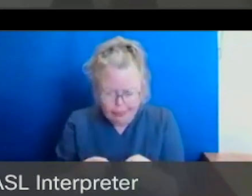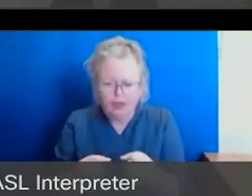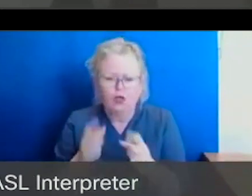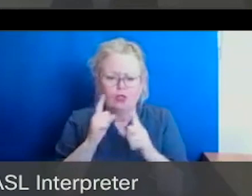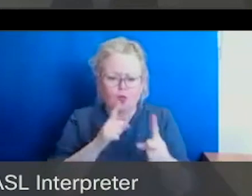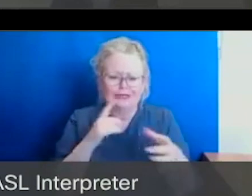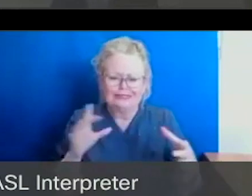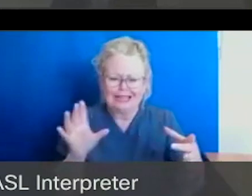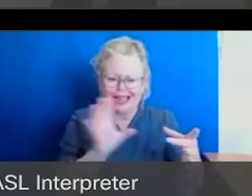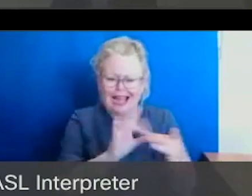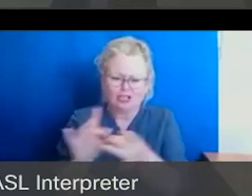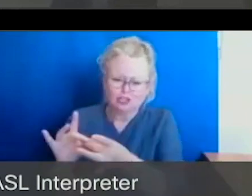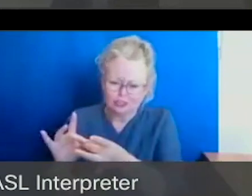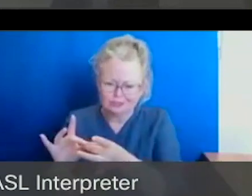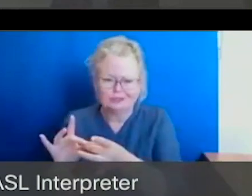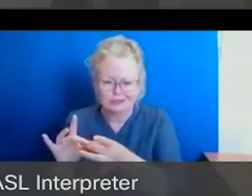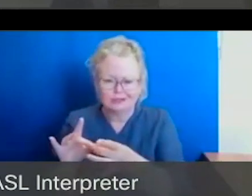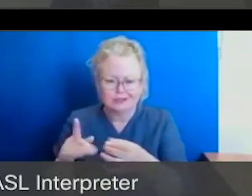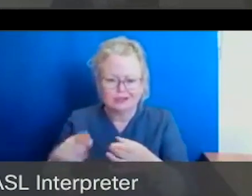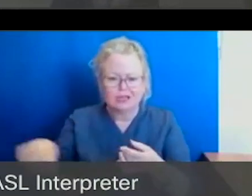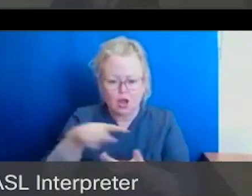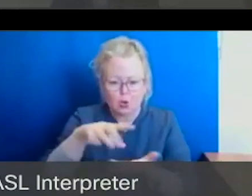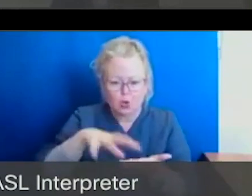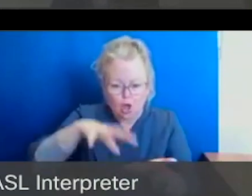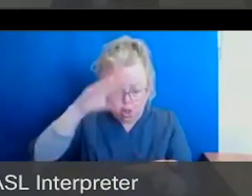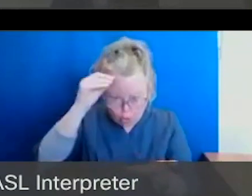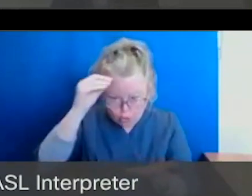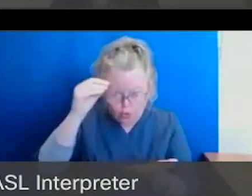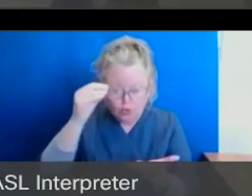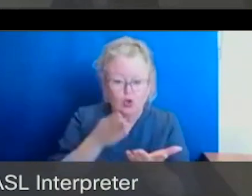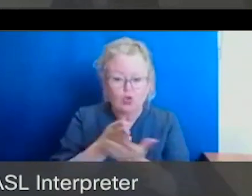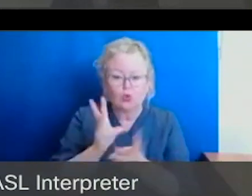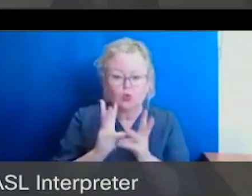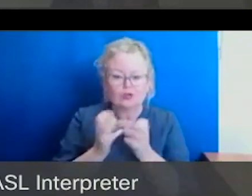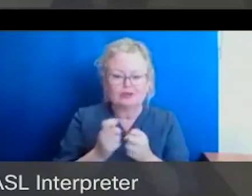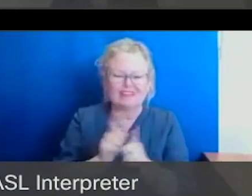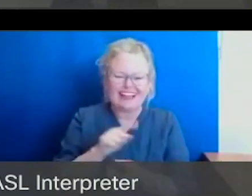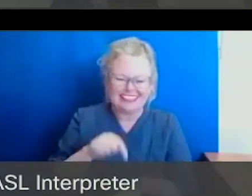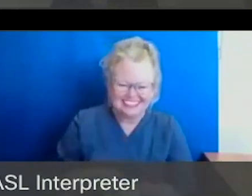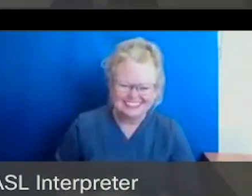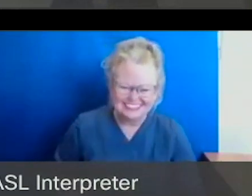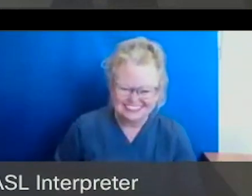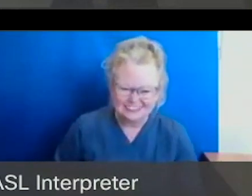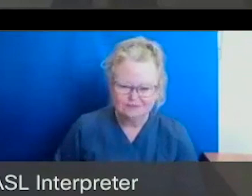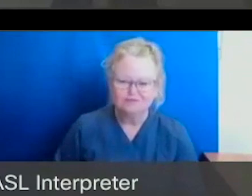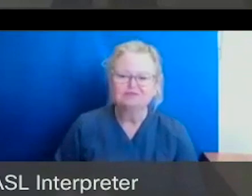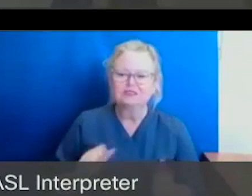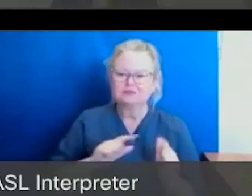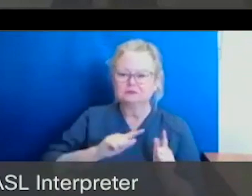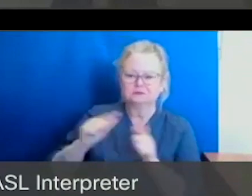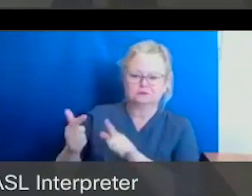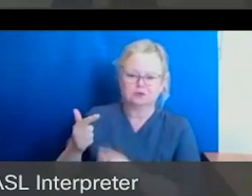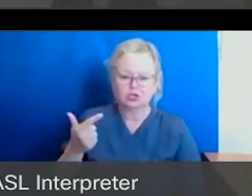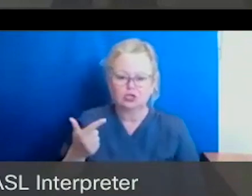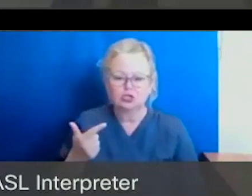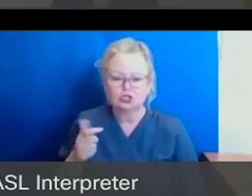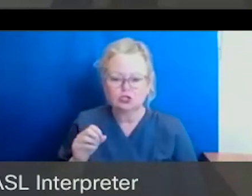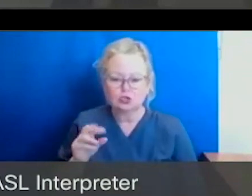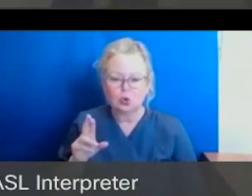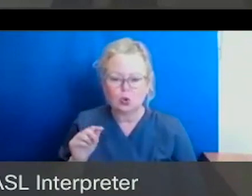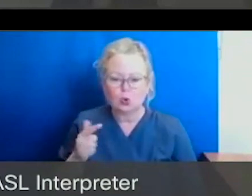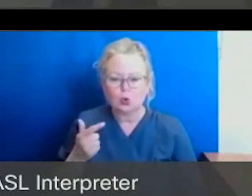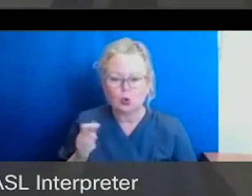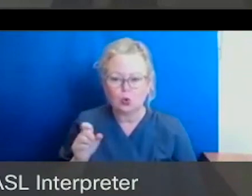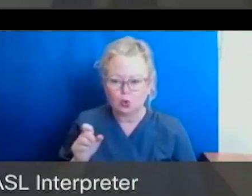processes, and to learn through webinars like this. So without further ado, let me welcome George, who will give you some